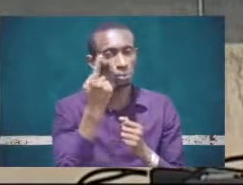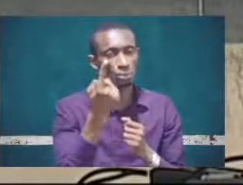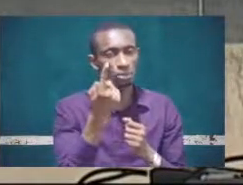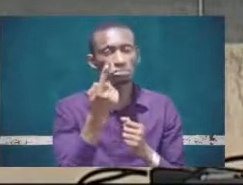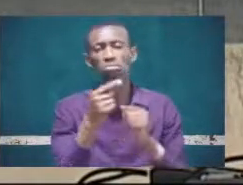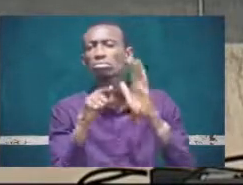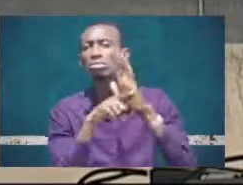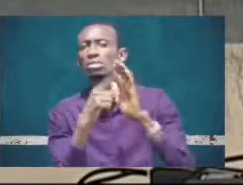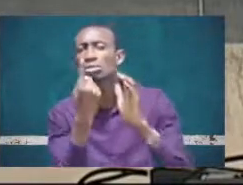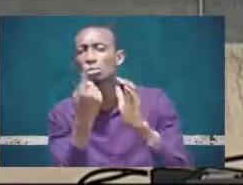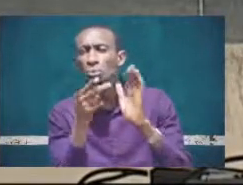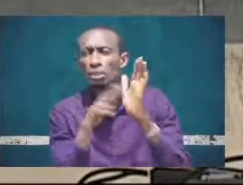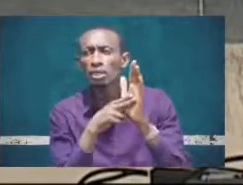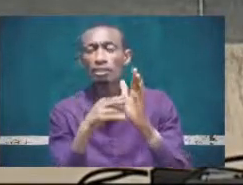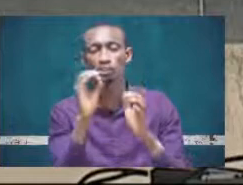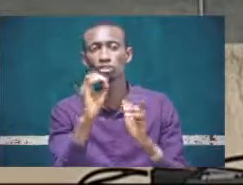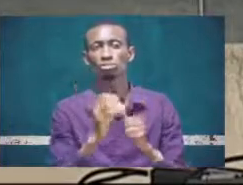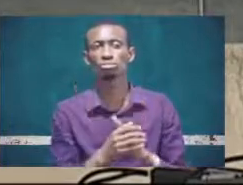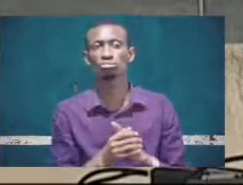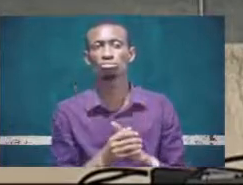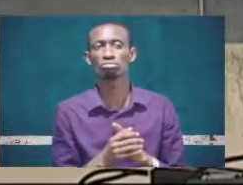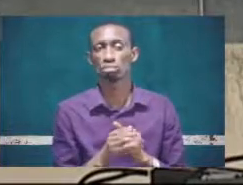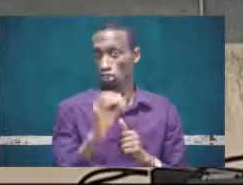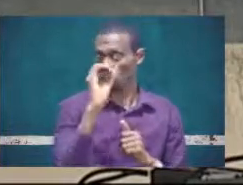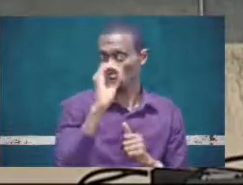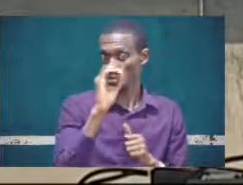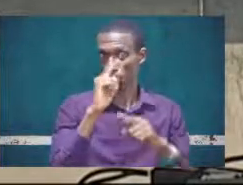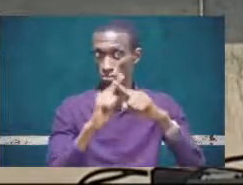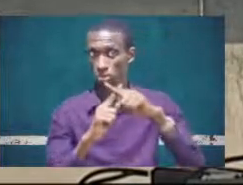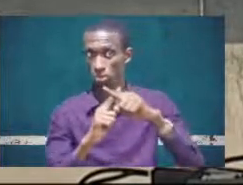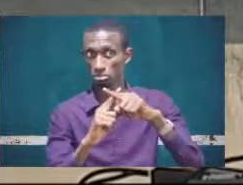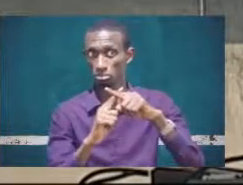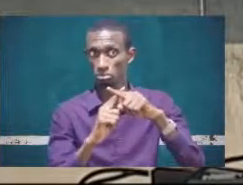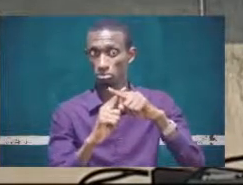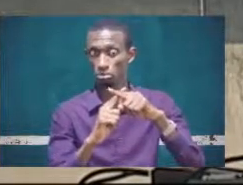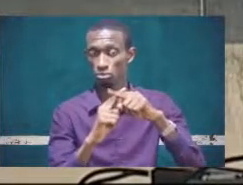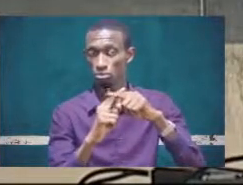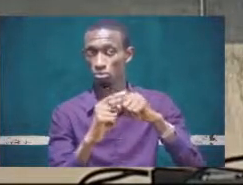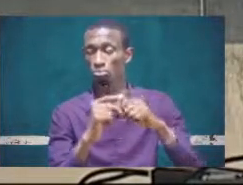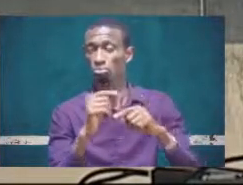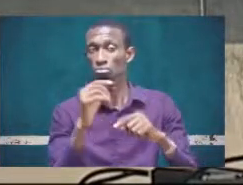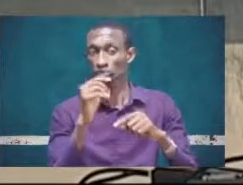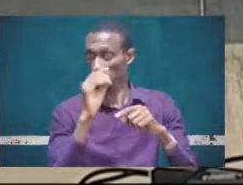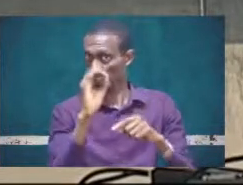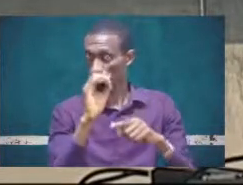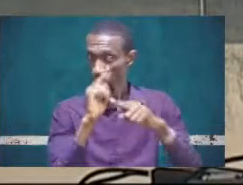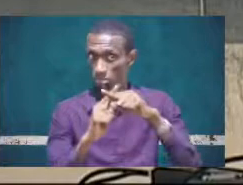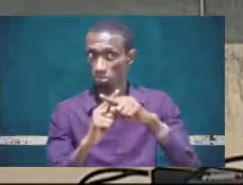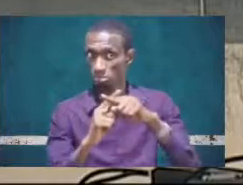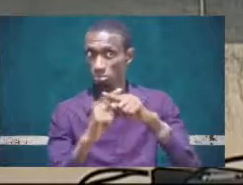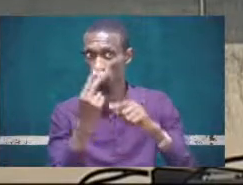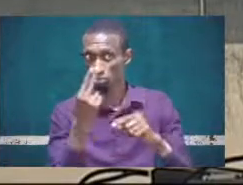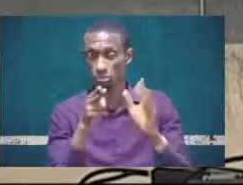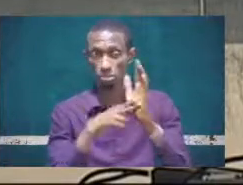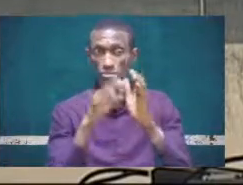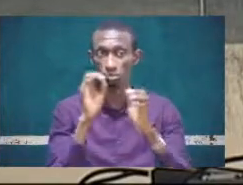minus 1, which is equal to 0. 0 times 1 plus 1, 0 times 2 is equal to 0. And the 0